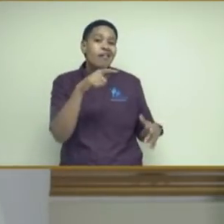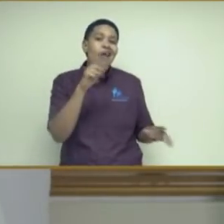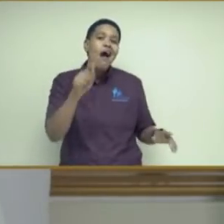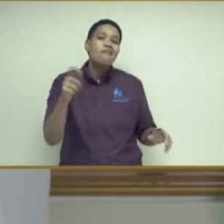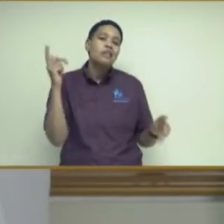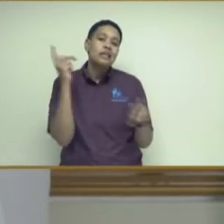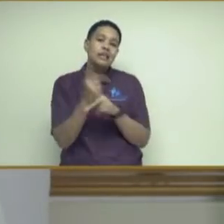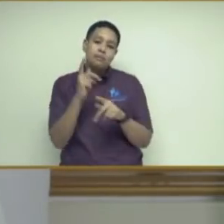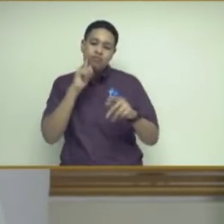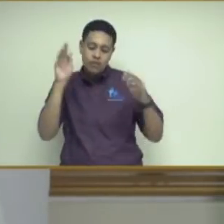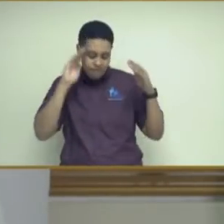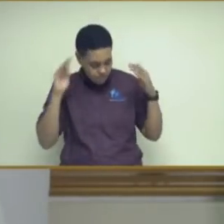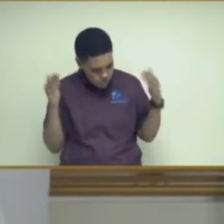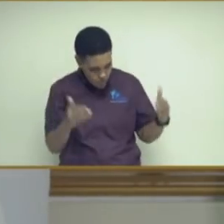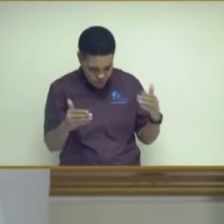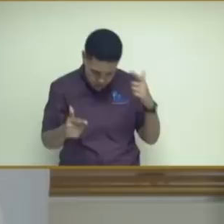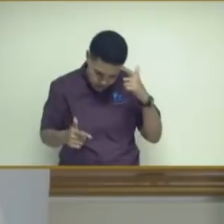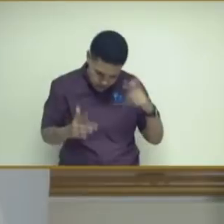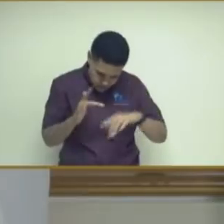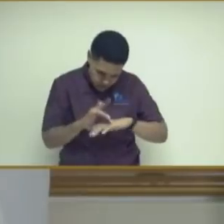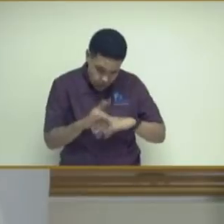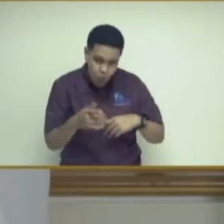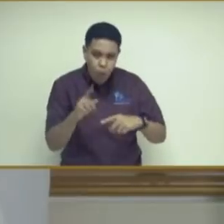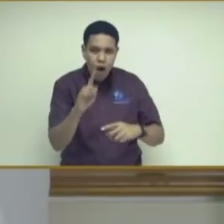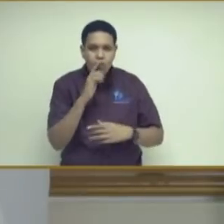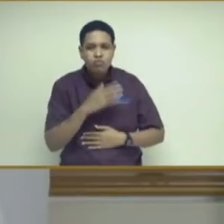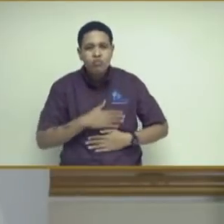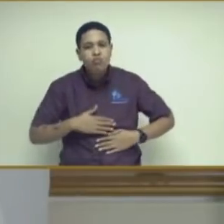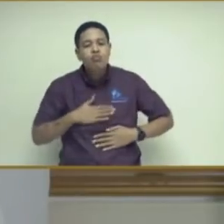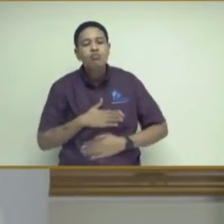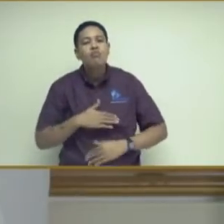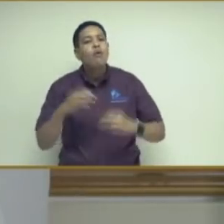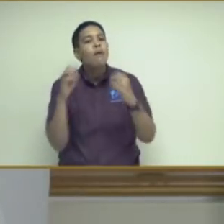keep focus while they enjoy more